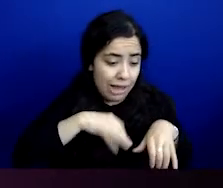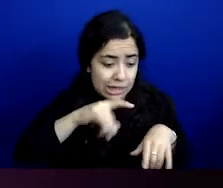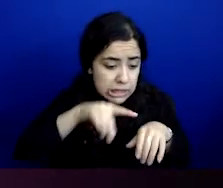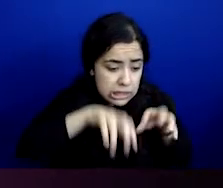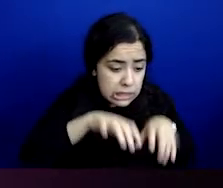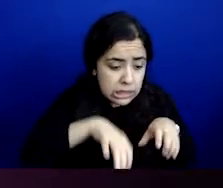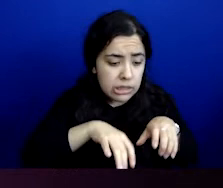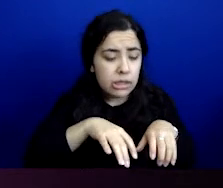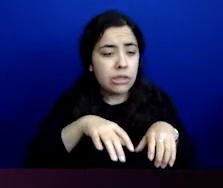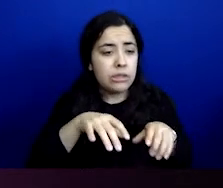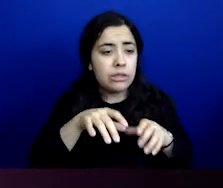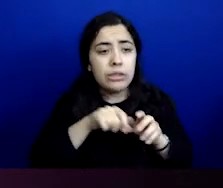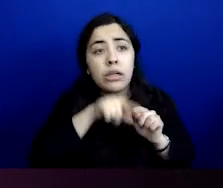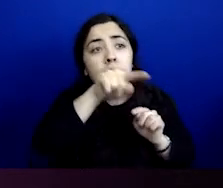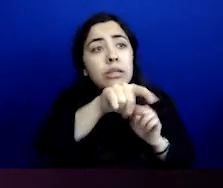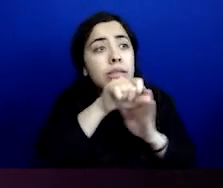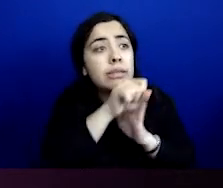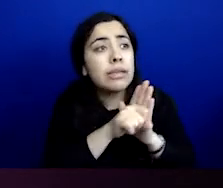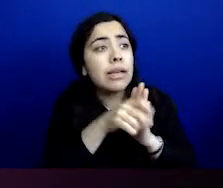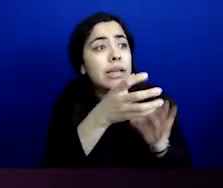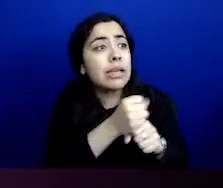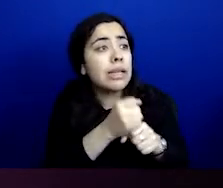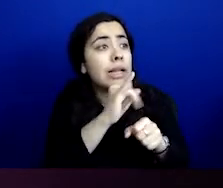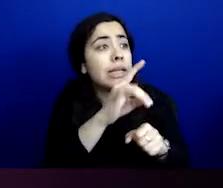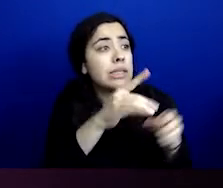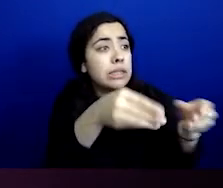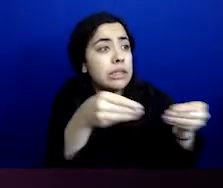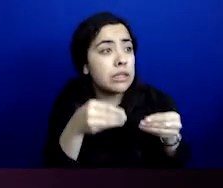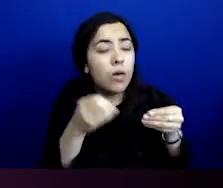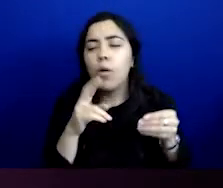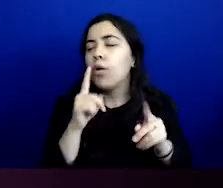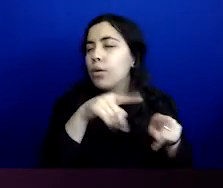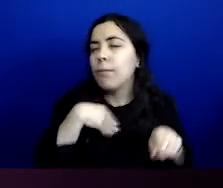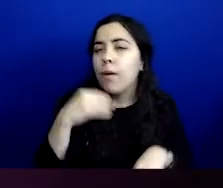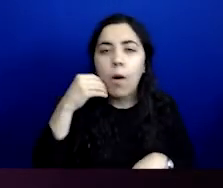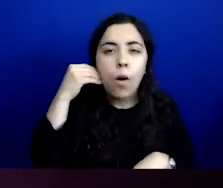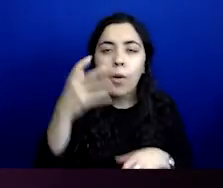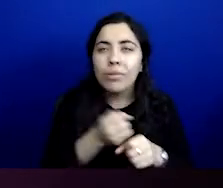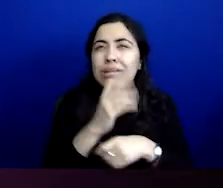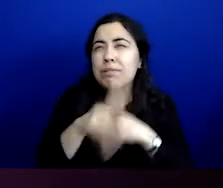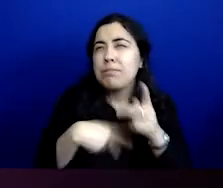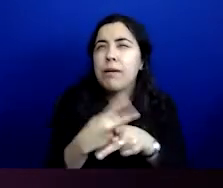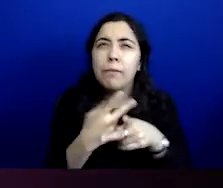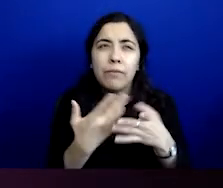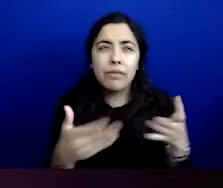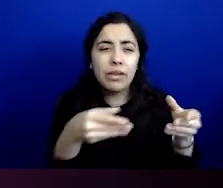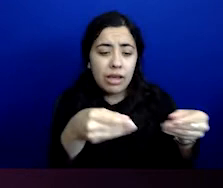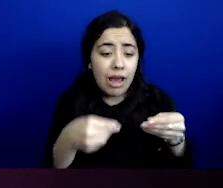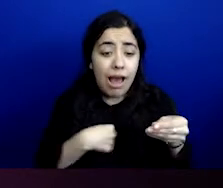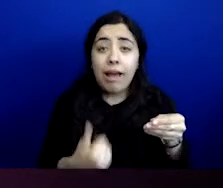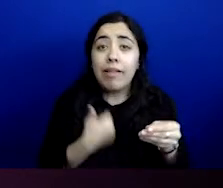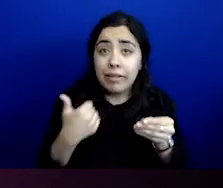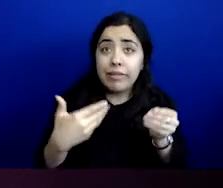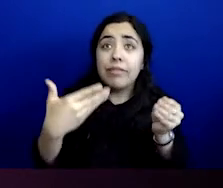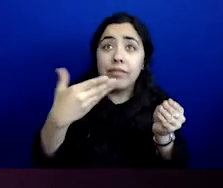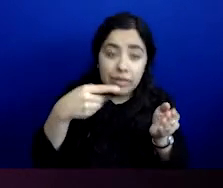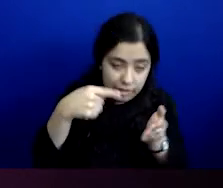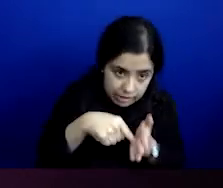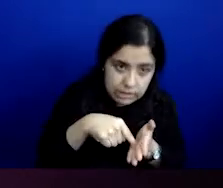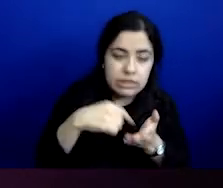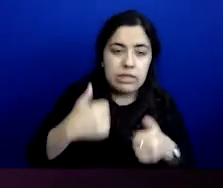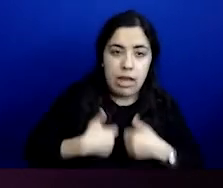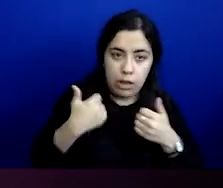the state, get an ID, or like go to my house and get like some type of thing saying I live at this address, go get an ID,